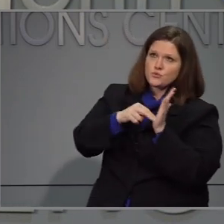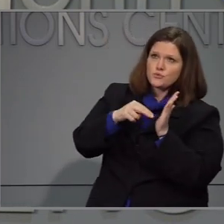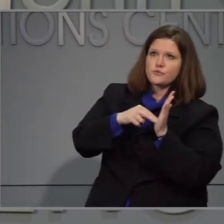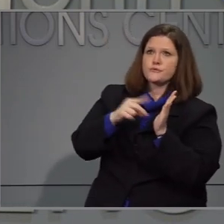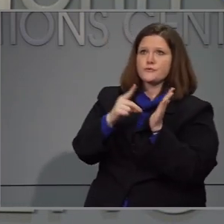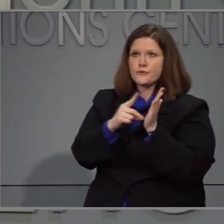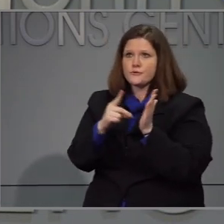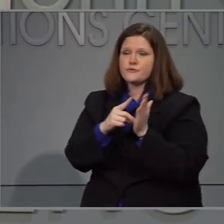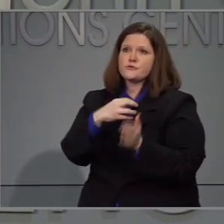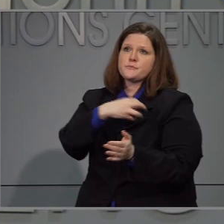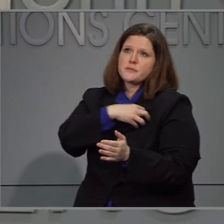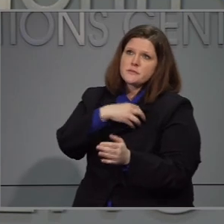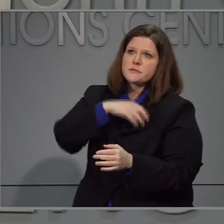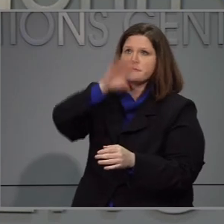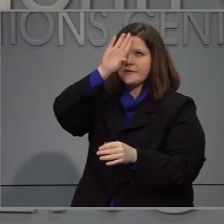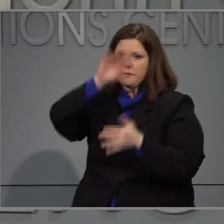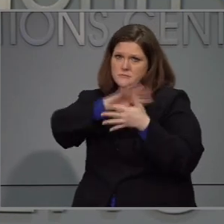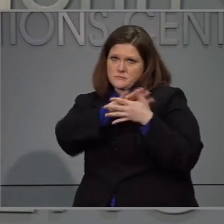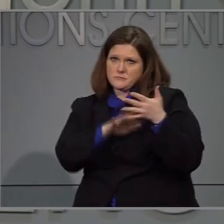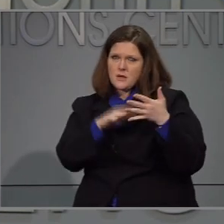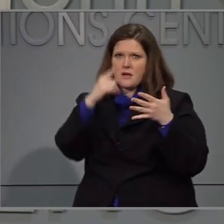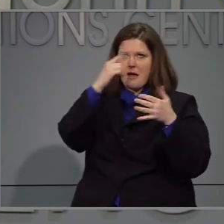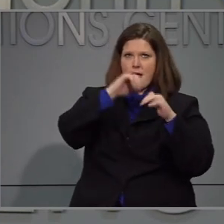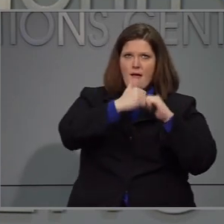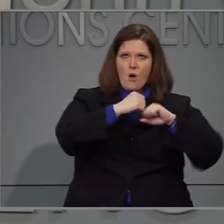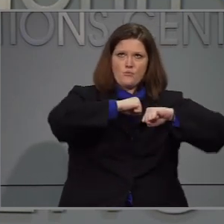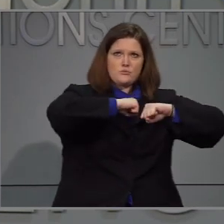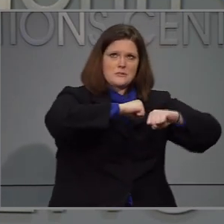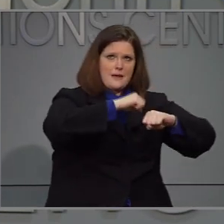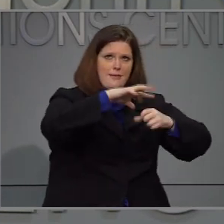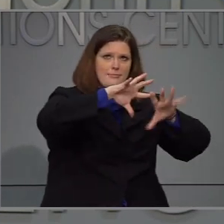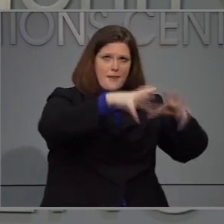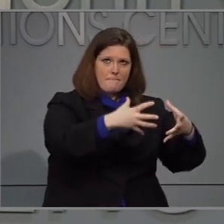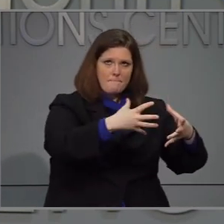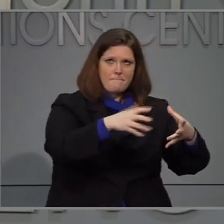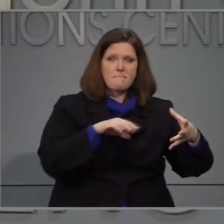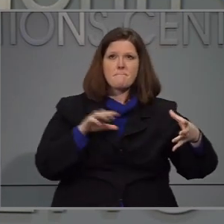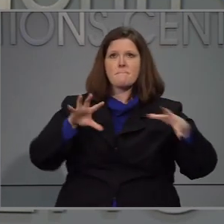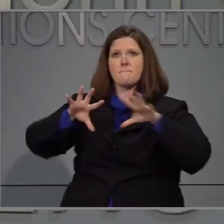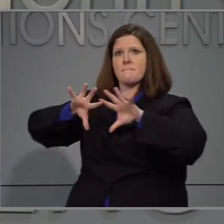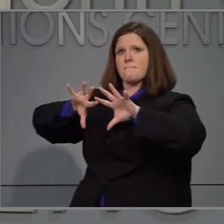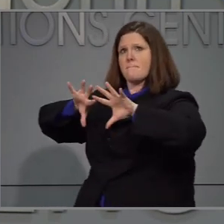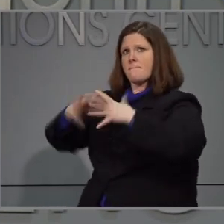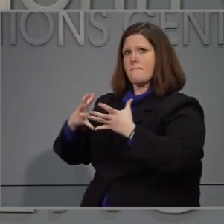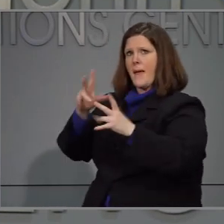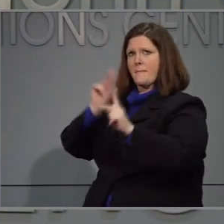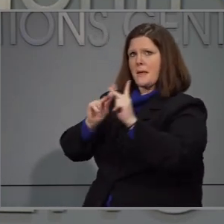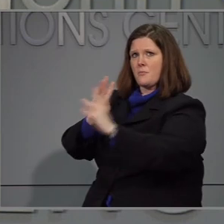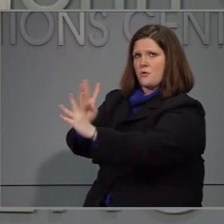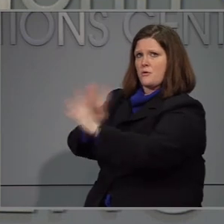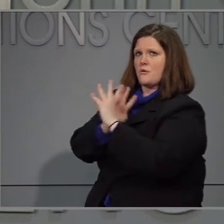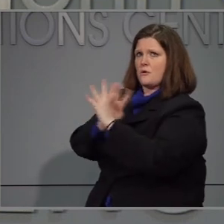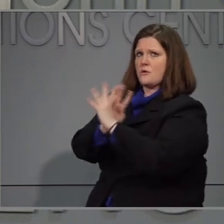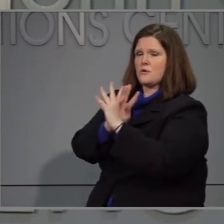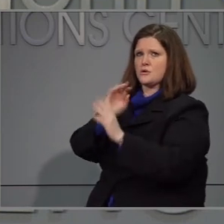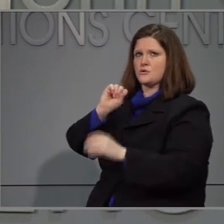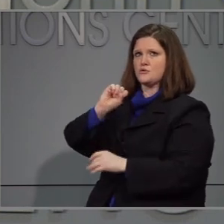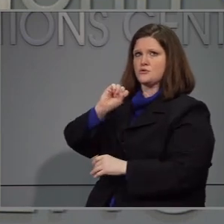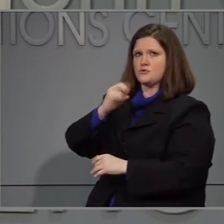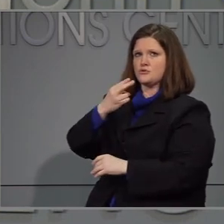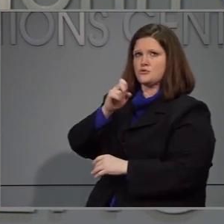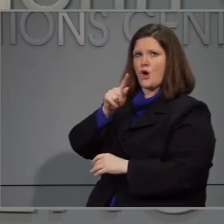we would have to think more about how we shelter people, knowing that people gathered in one place can